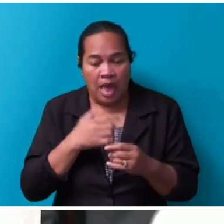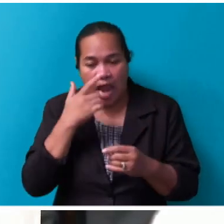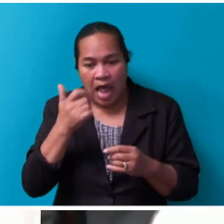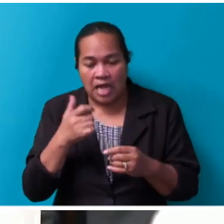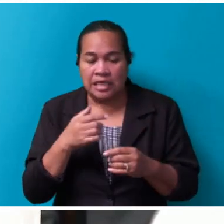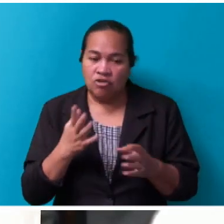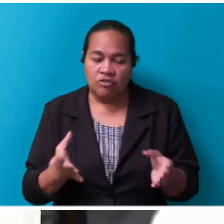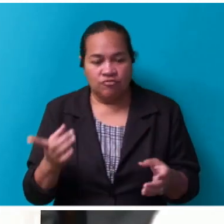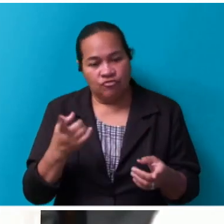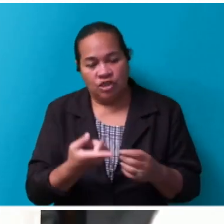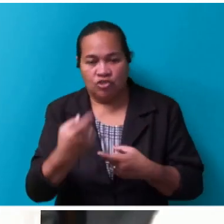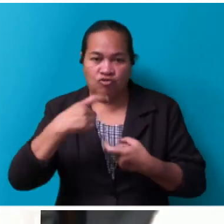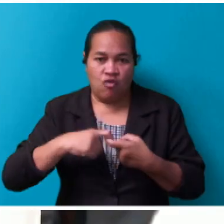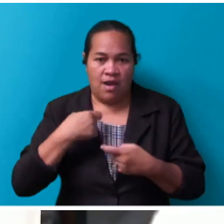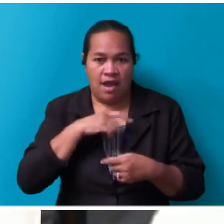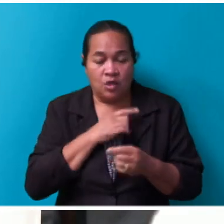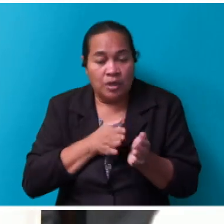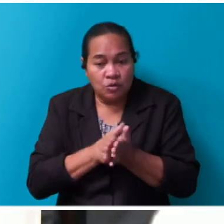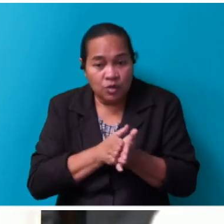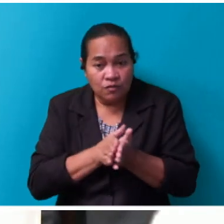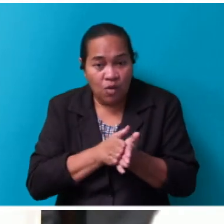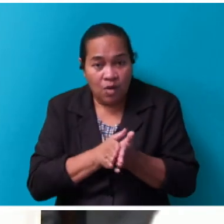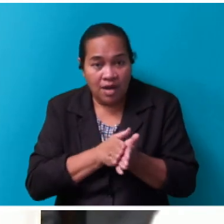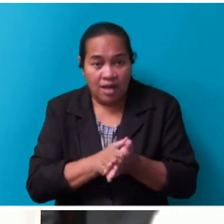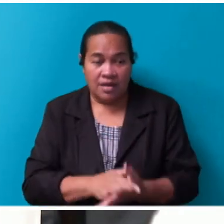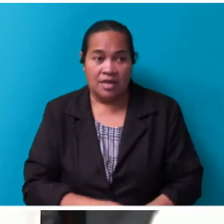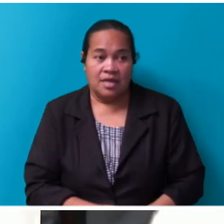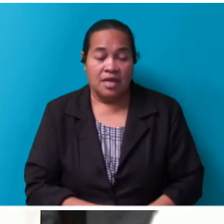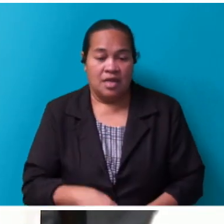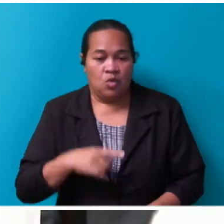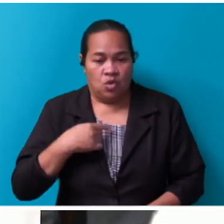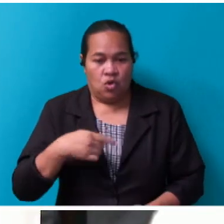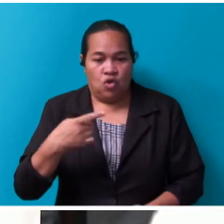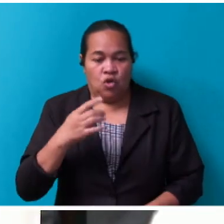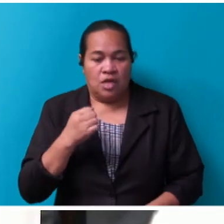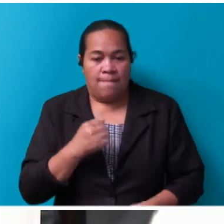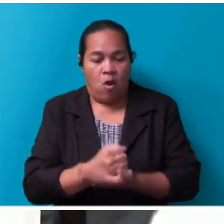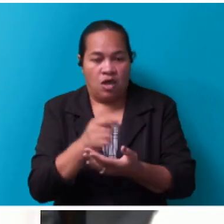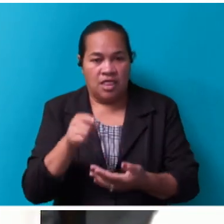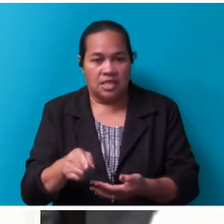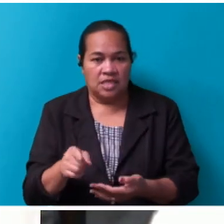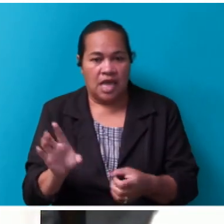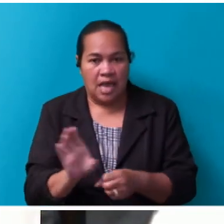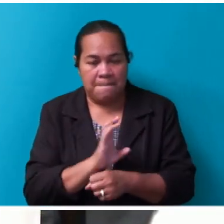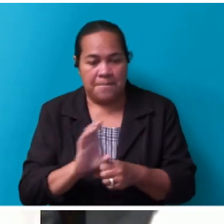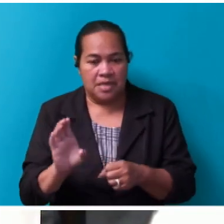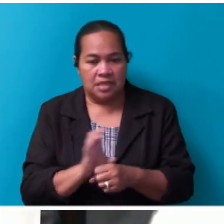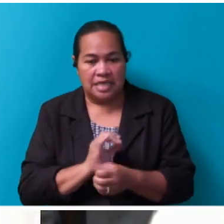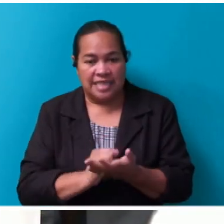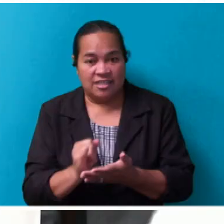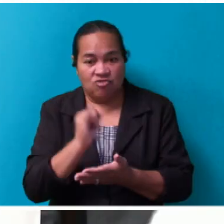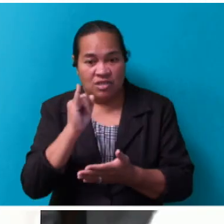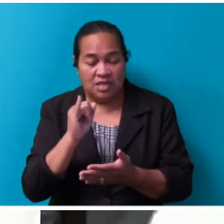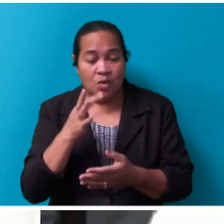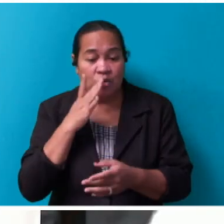board, and we are looking forward to continue to support this industry. I'd say that when it comes to